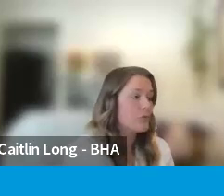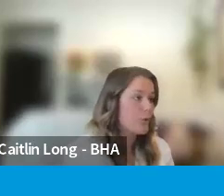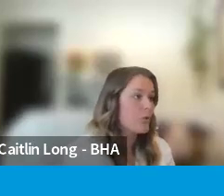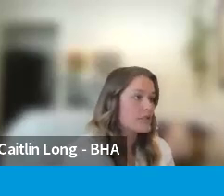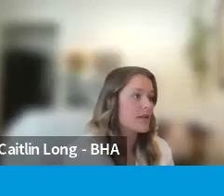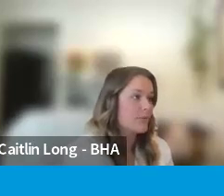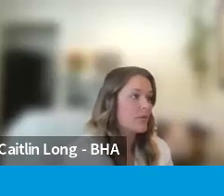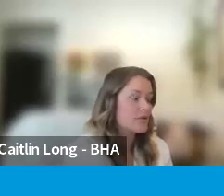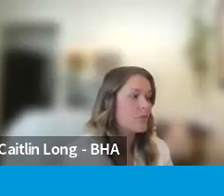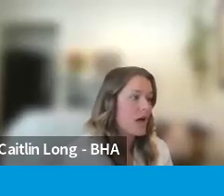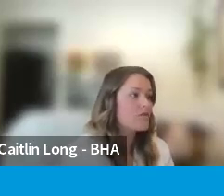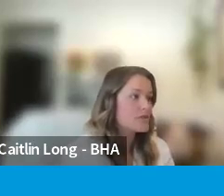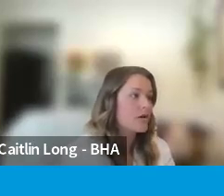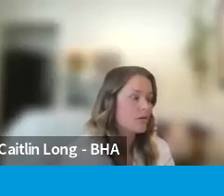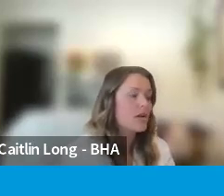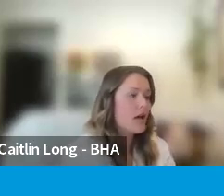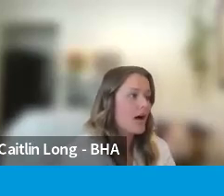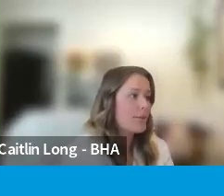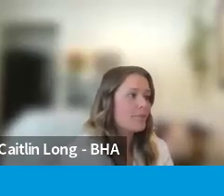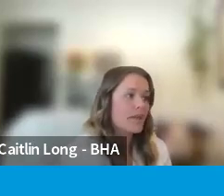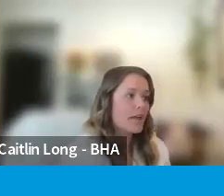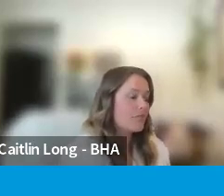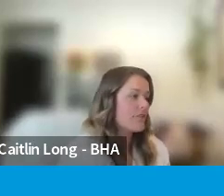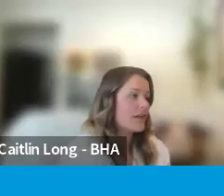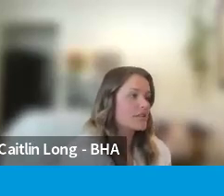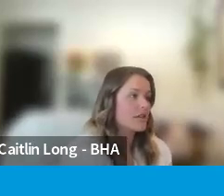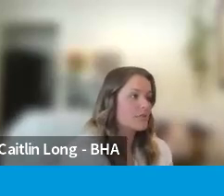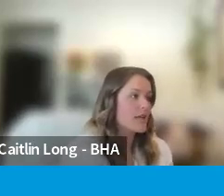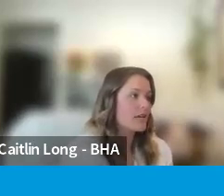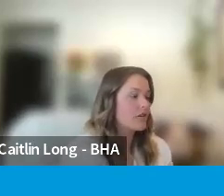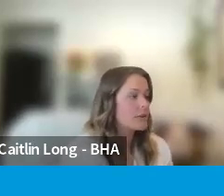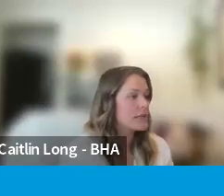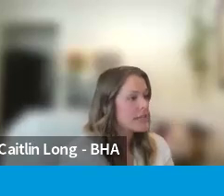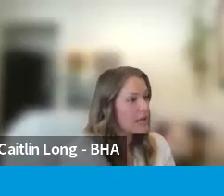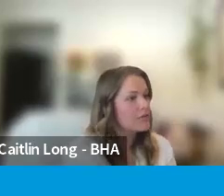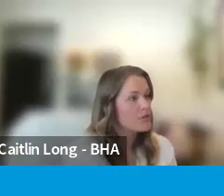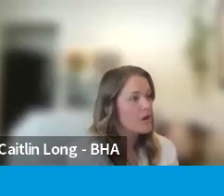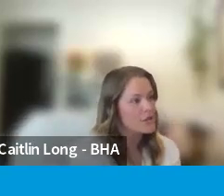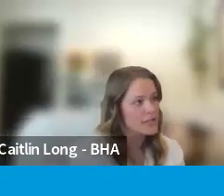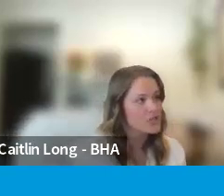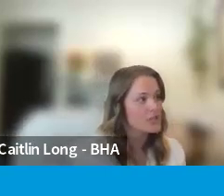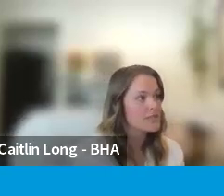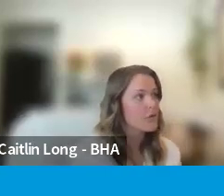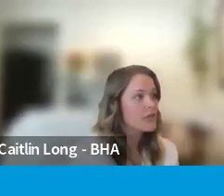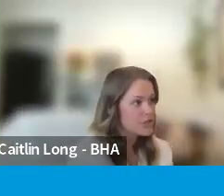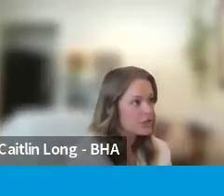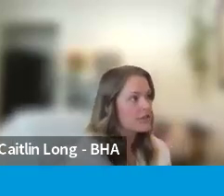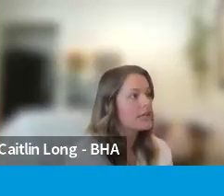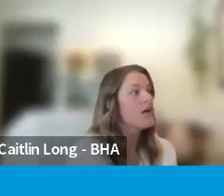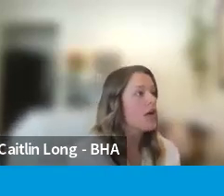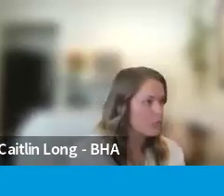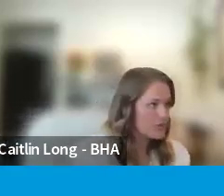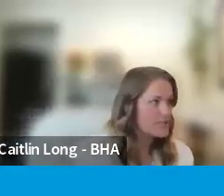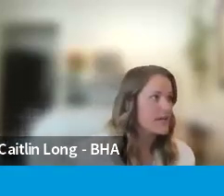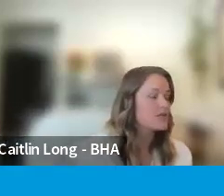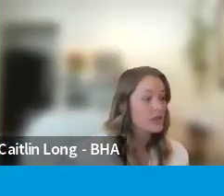that we're wanting to implement as well. So again, I think it's going to take a little bit of time in those conversations, both